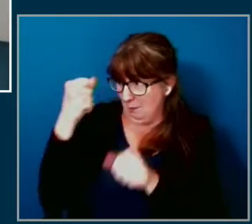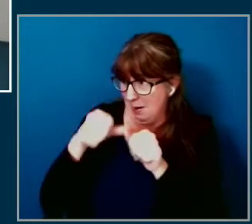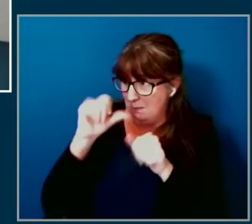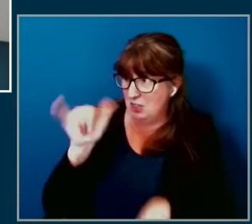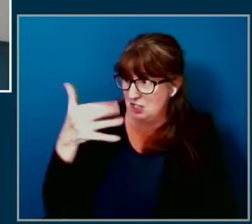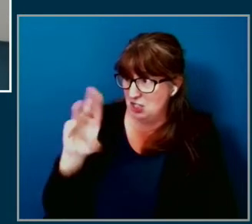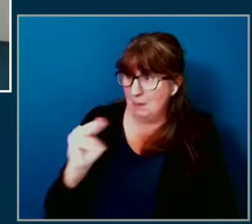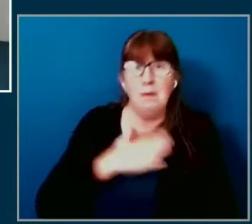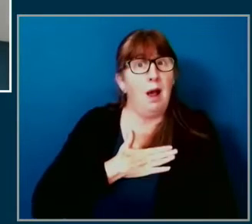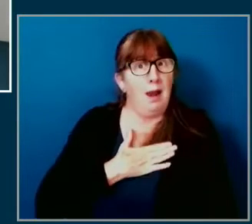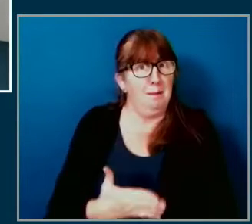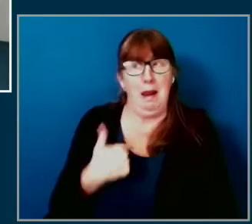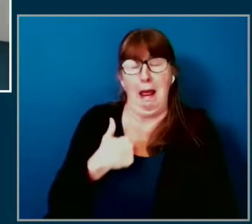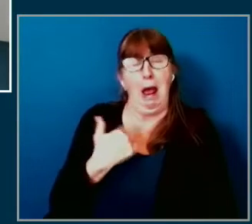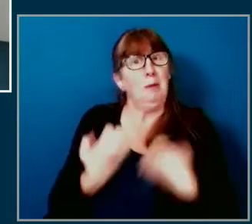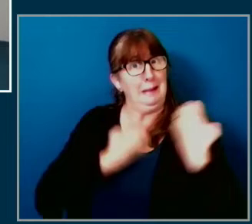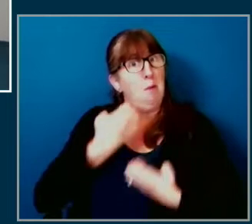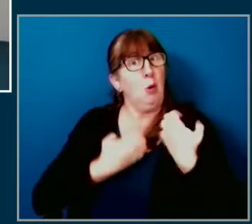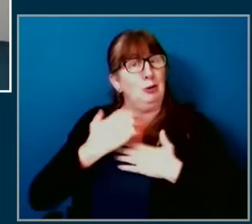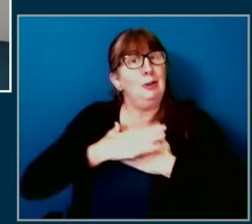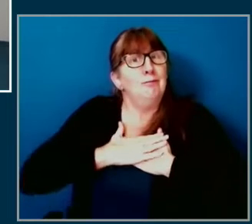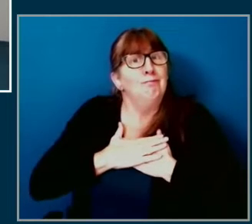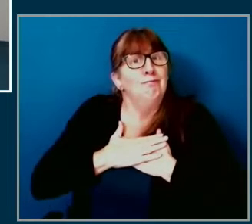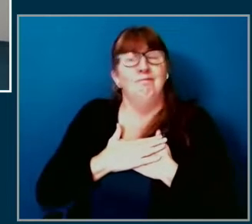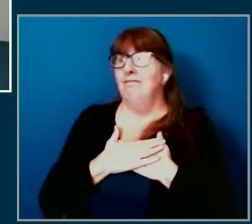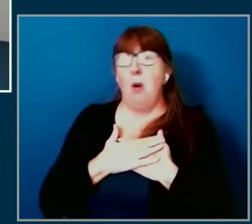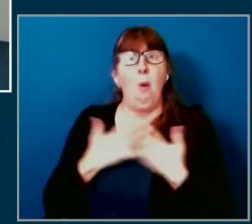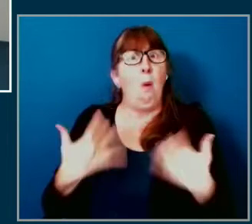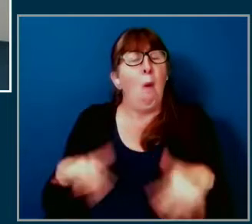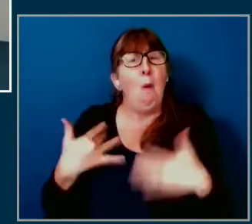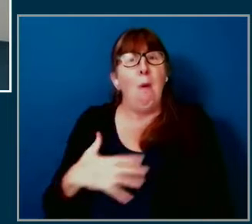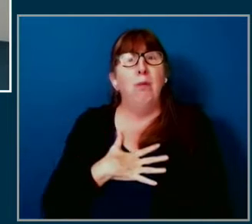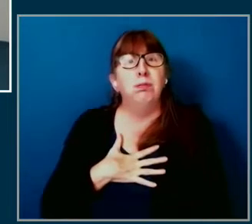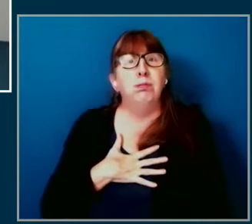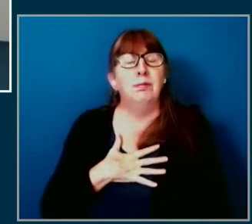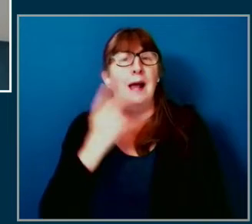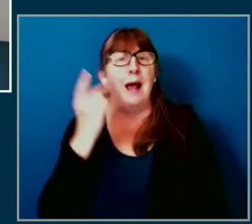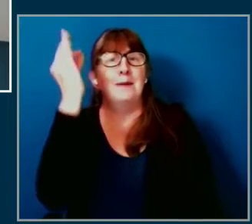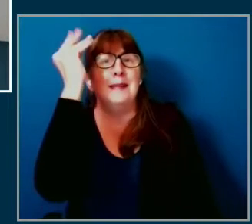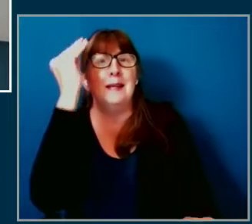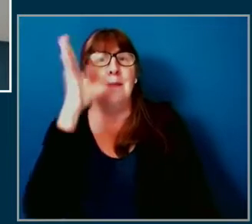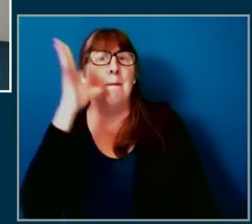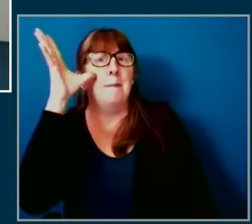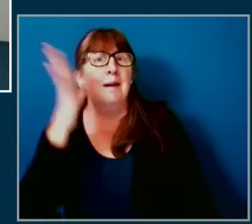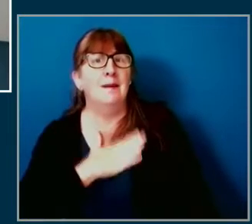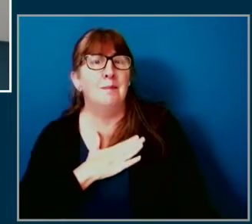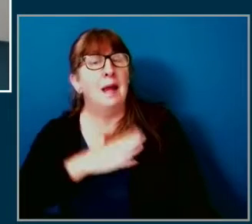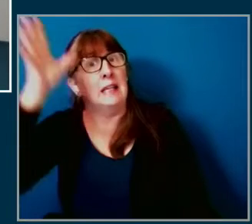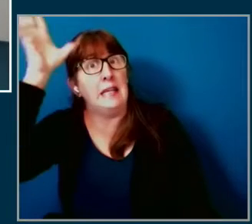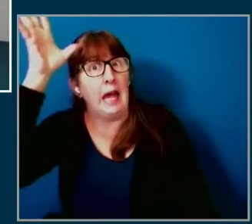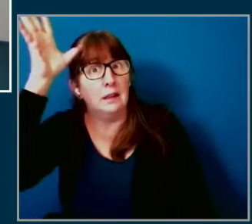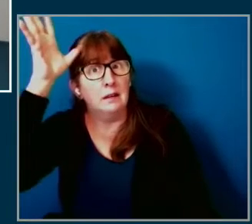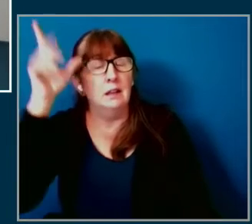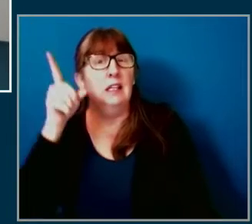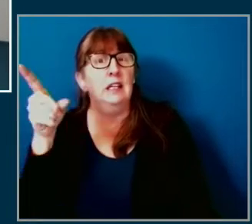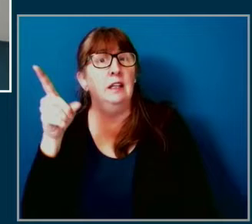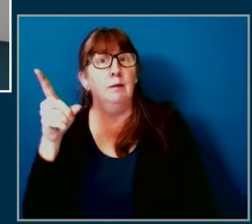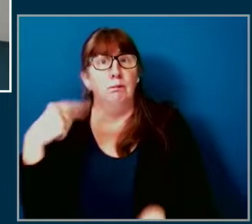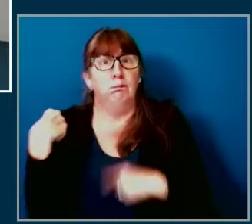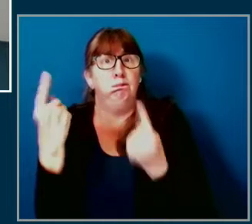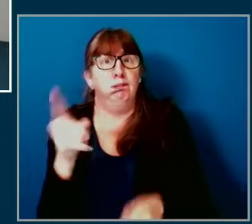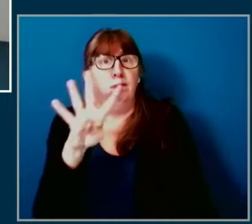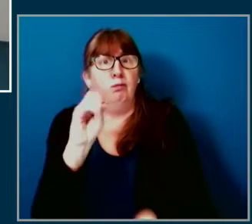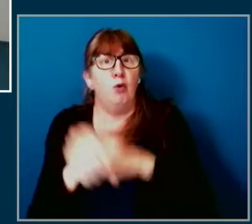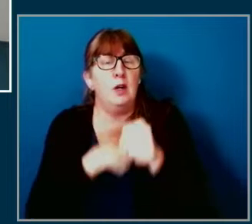I got a little emotional. I couldn't help it. I was thinking about my parents. My dad, who for 40 years worked as a short